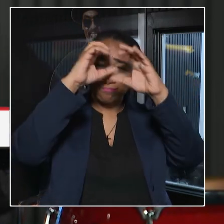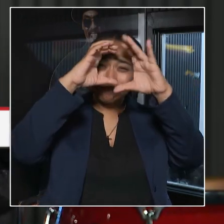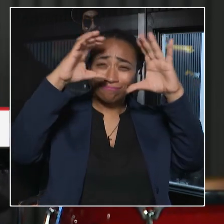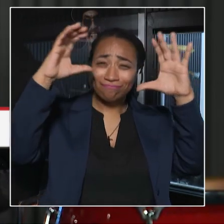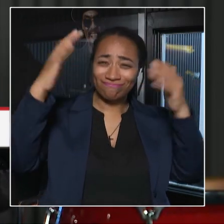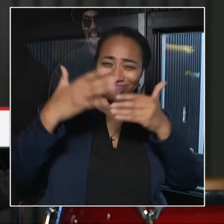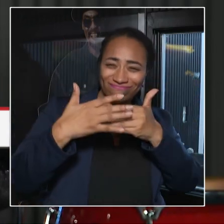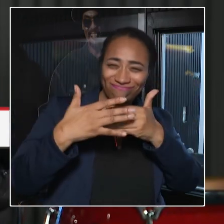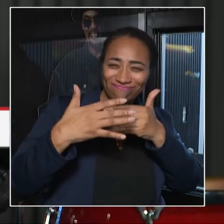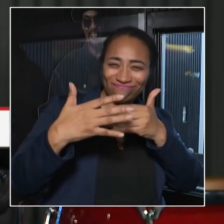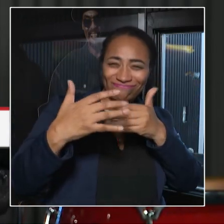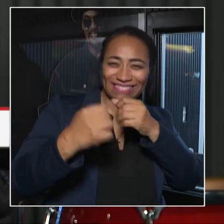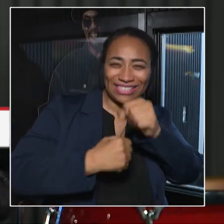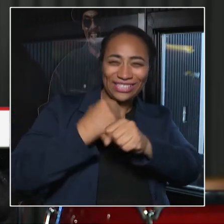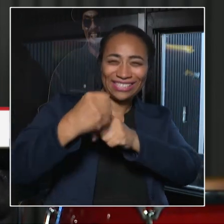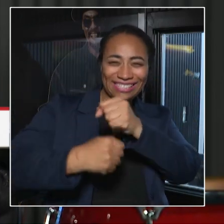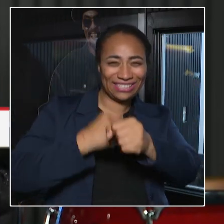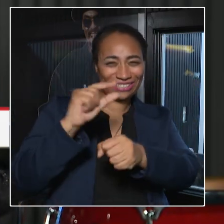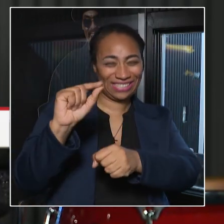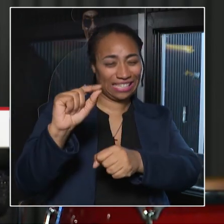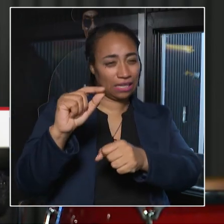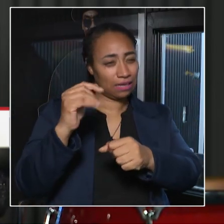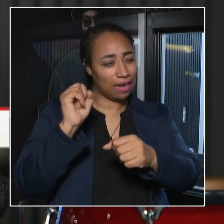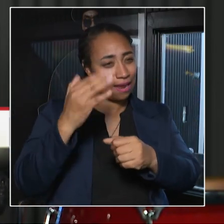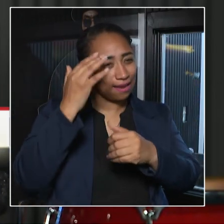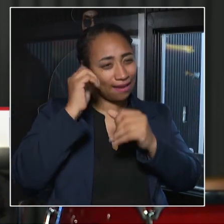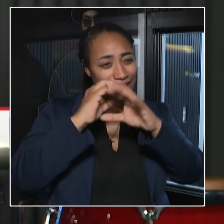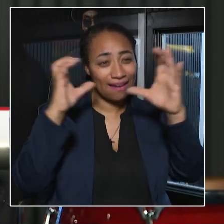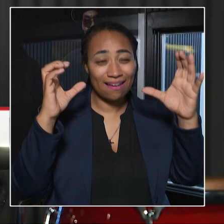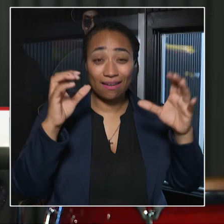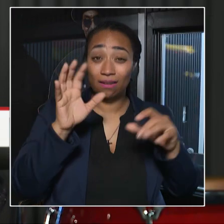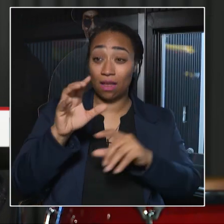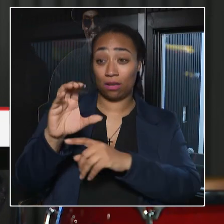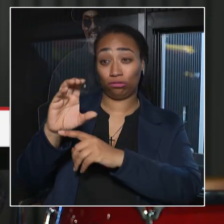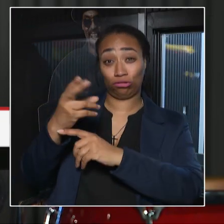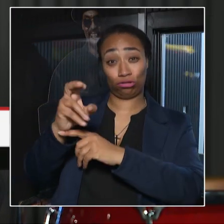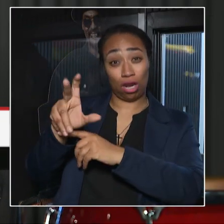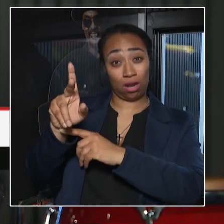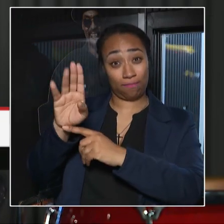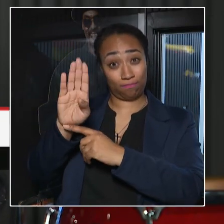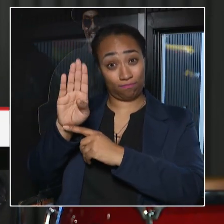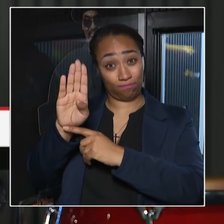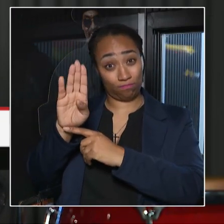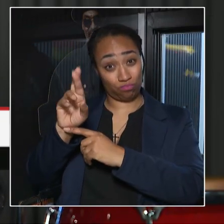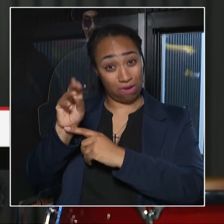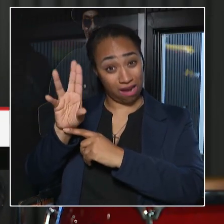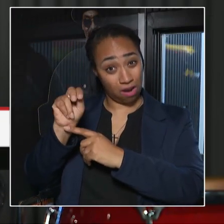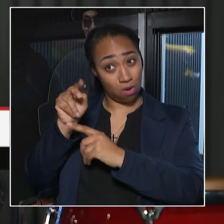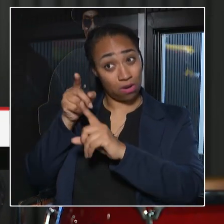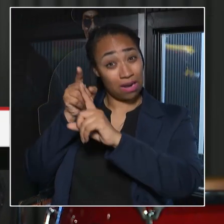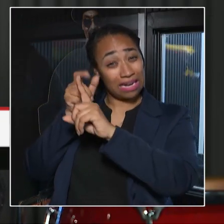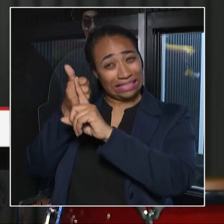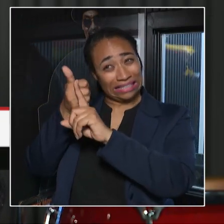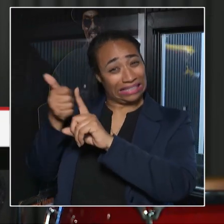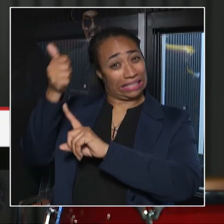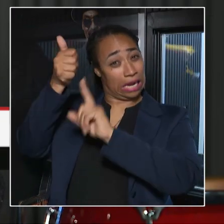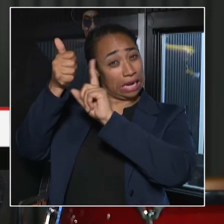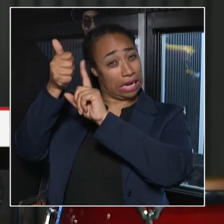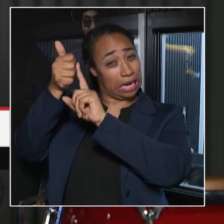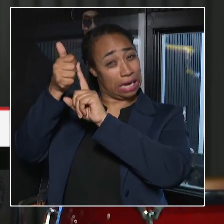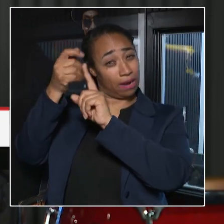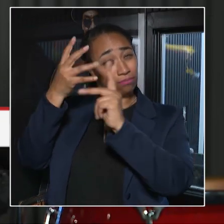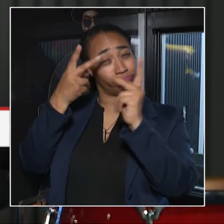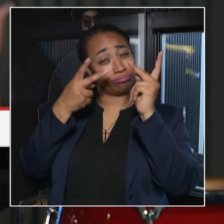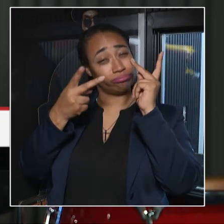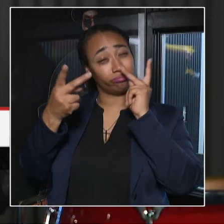much he meant to us and how much he loved us. And when he said, "I want to see the people, not signs," this is something